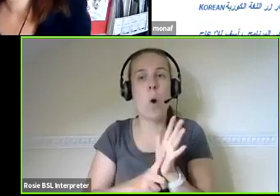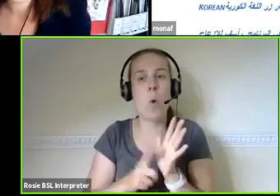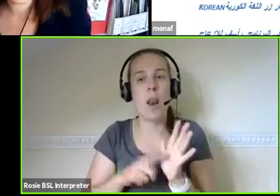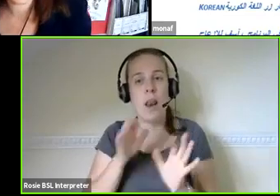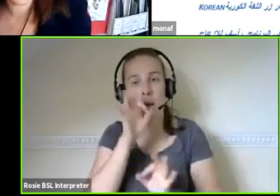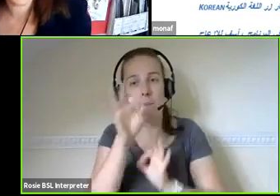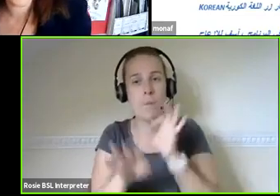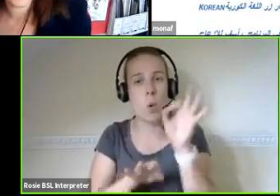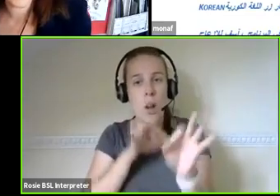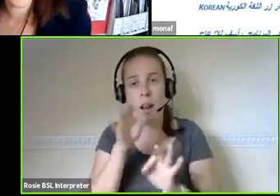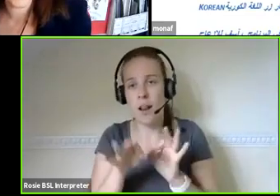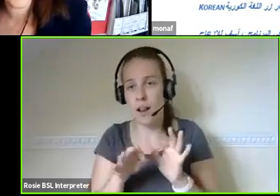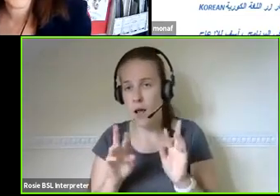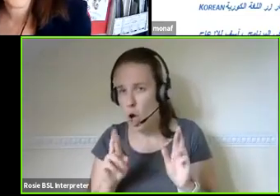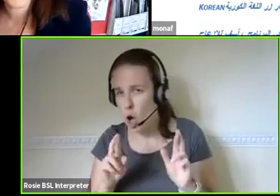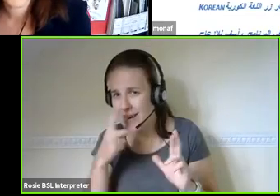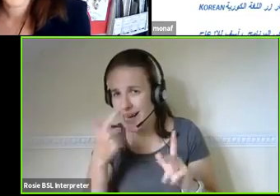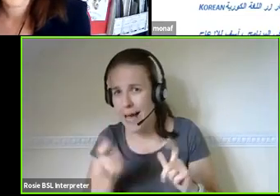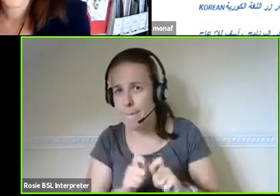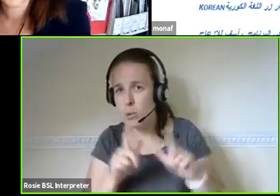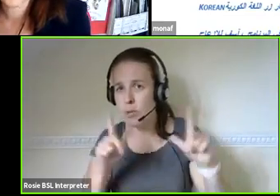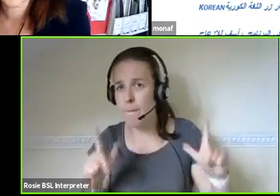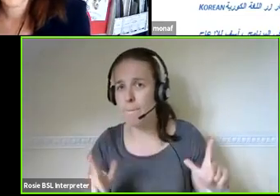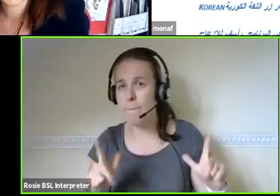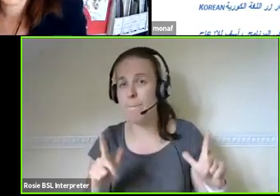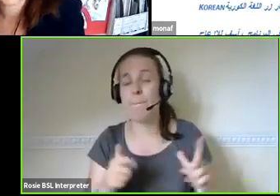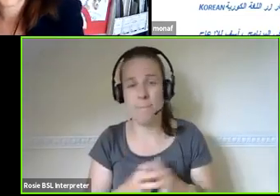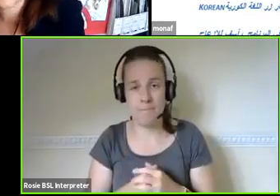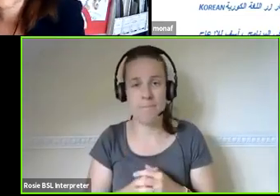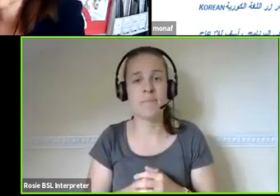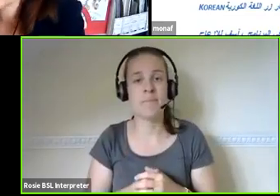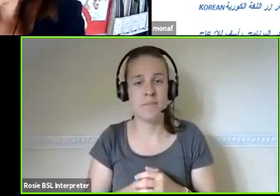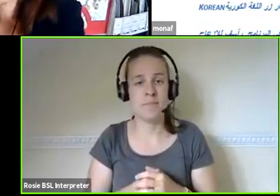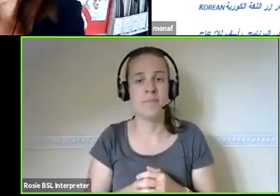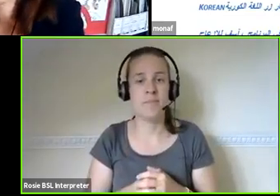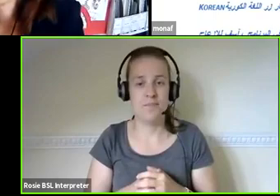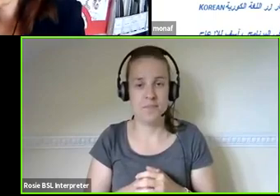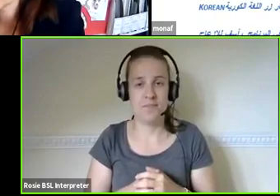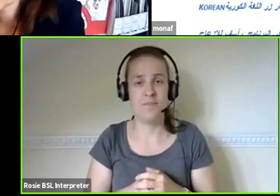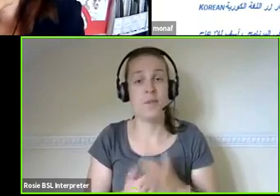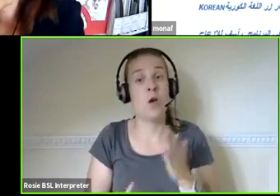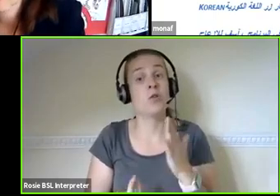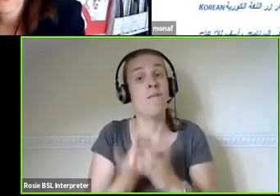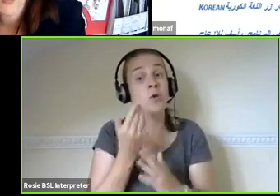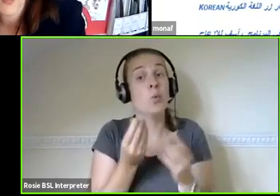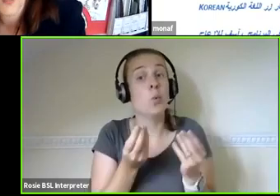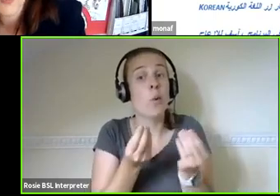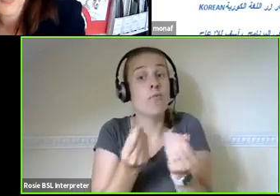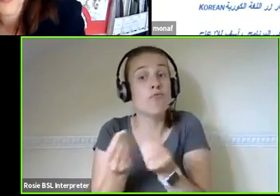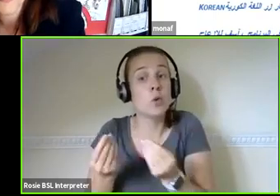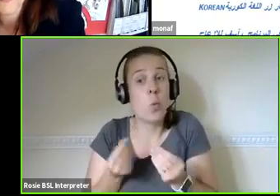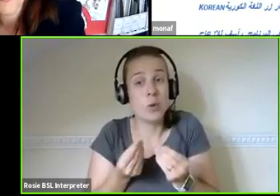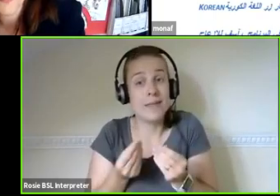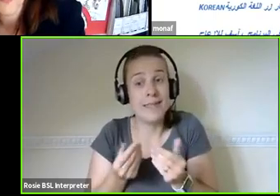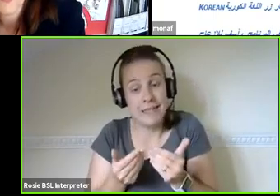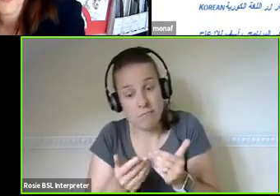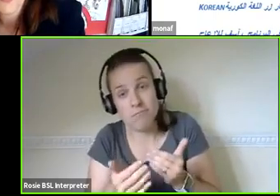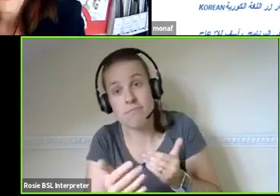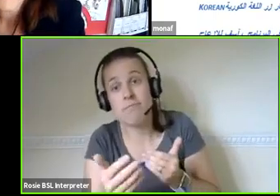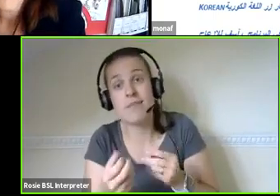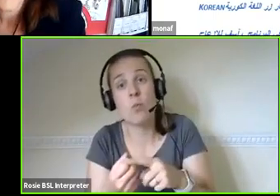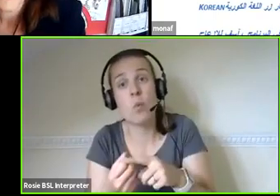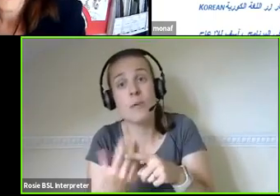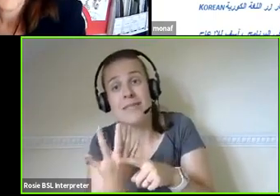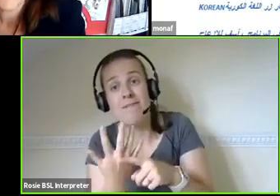Ayman can put up for us. When we're developing our new resources, we'd like to know,